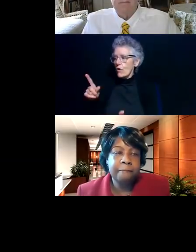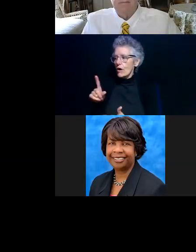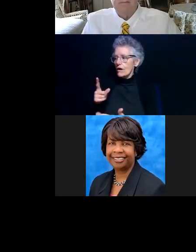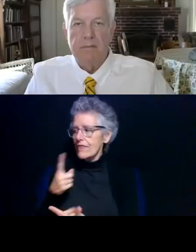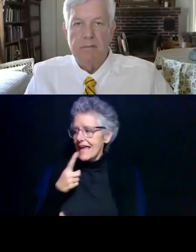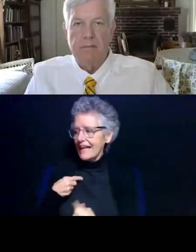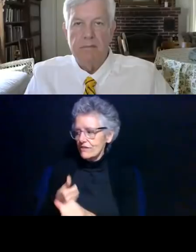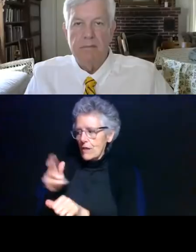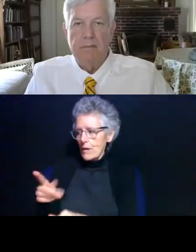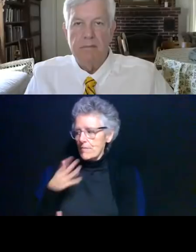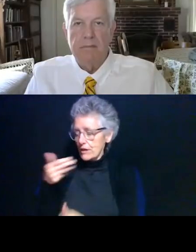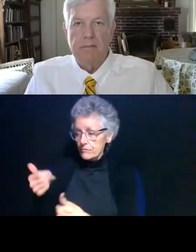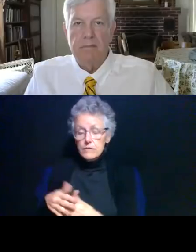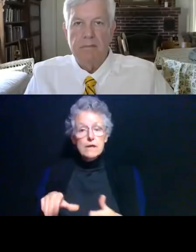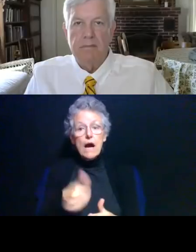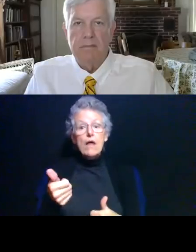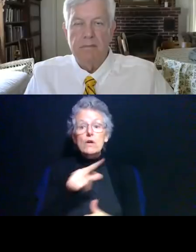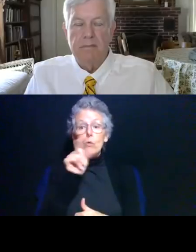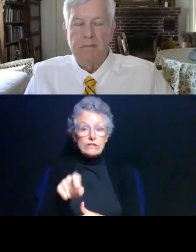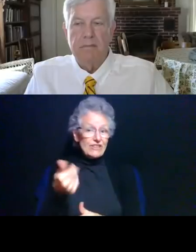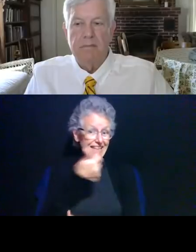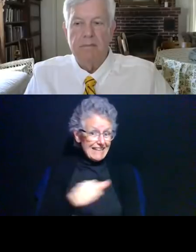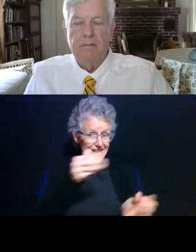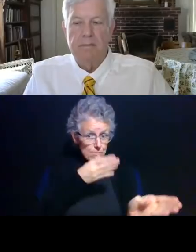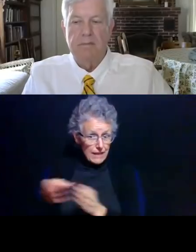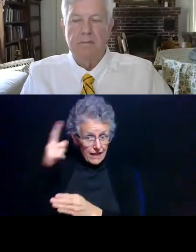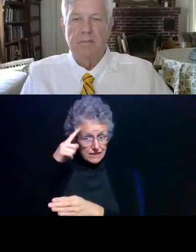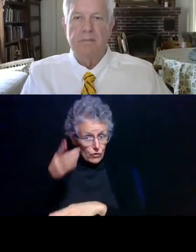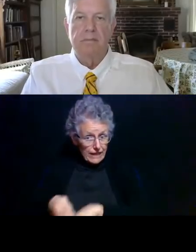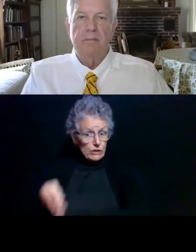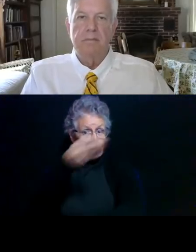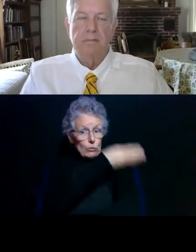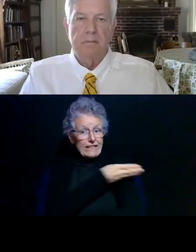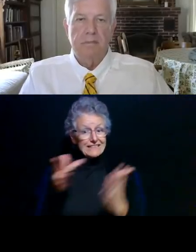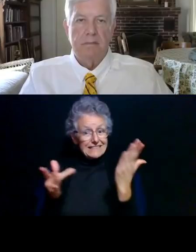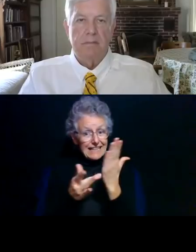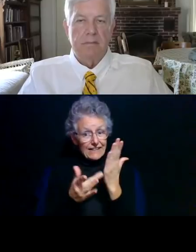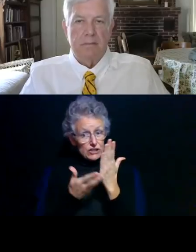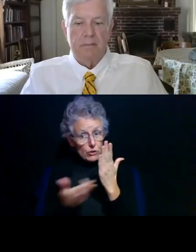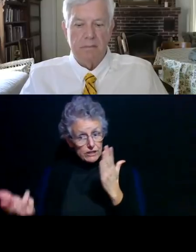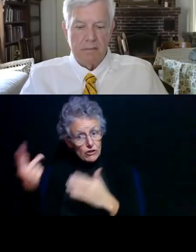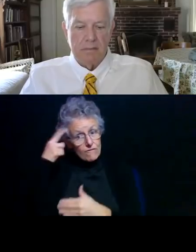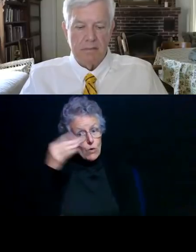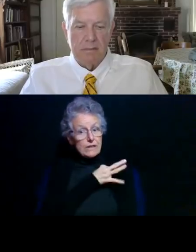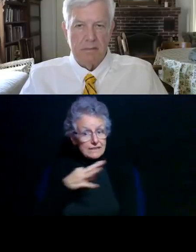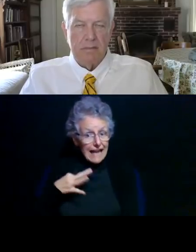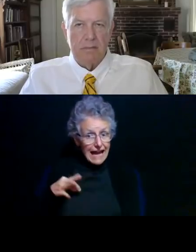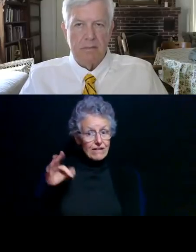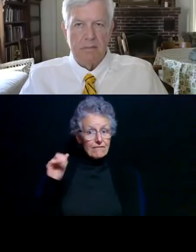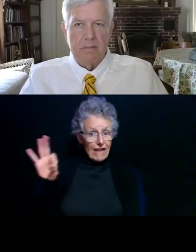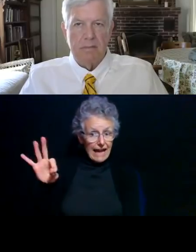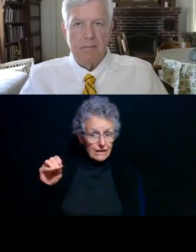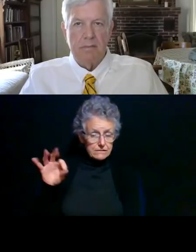follow-up. Another one, are there any plans to increase technology resources for staff and faculty, including providing